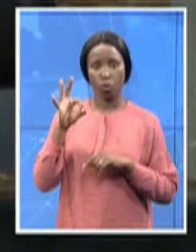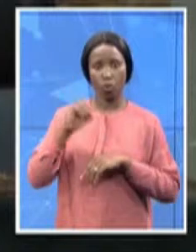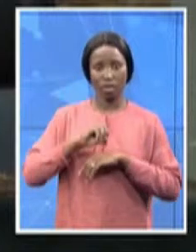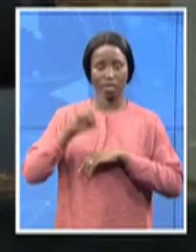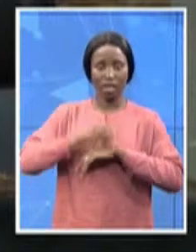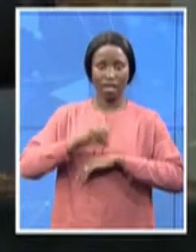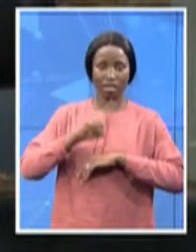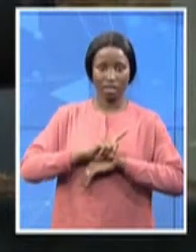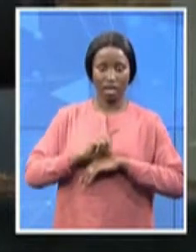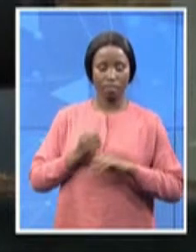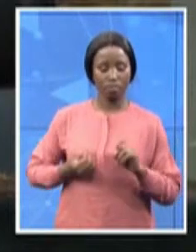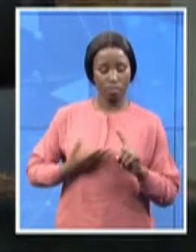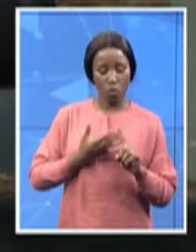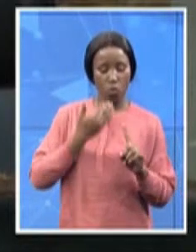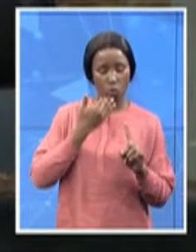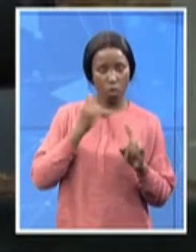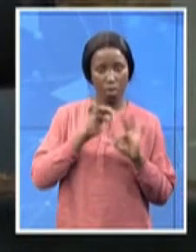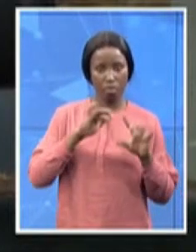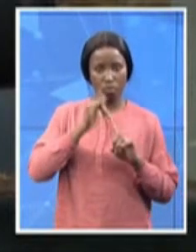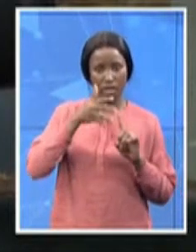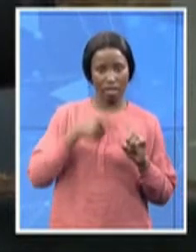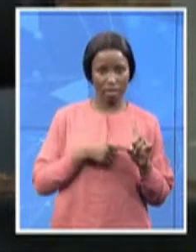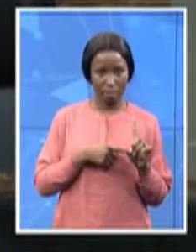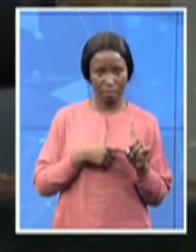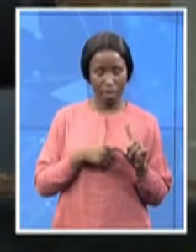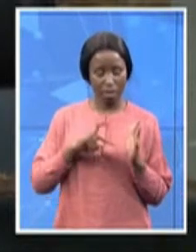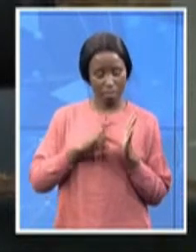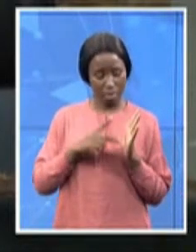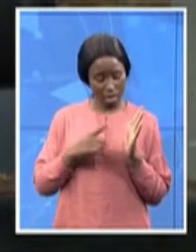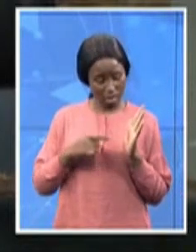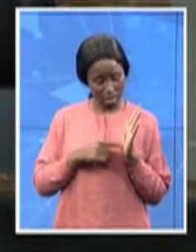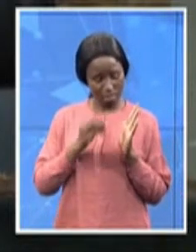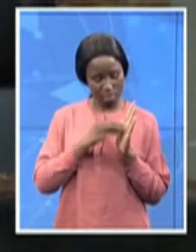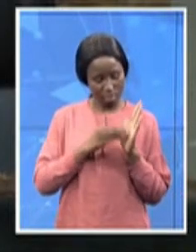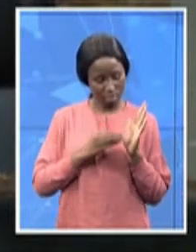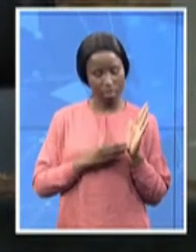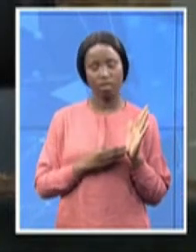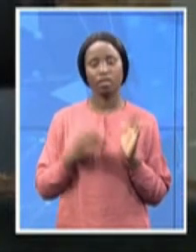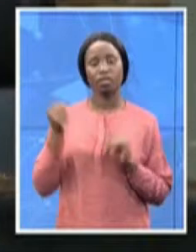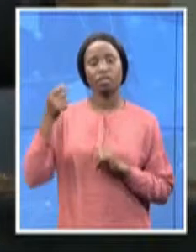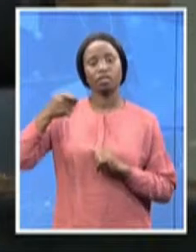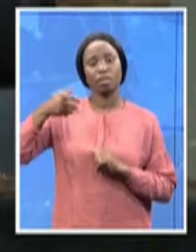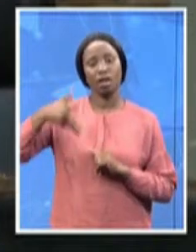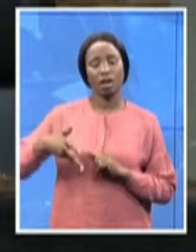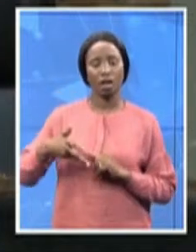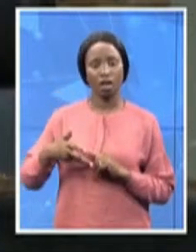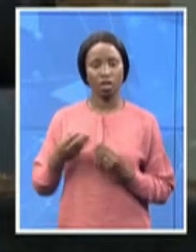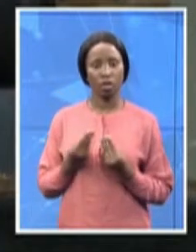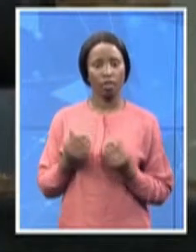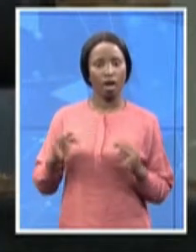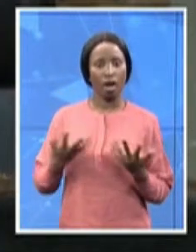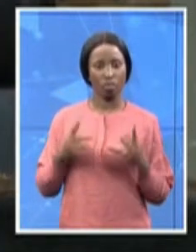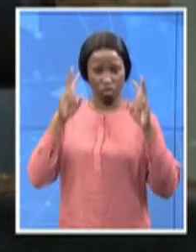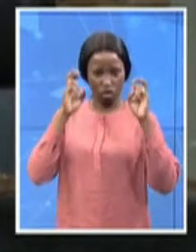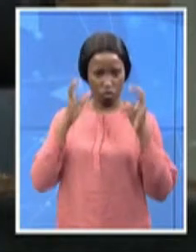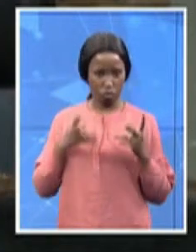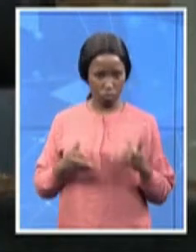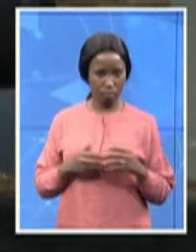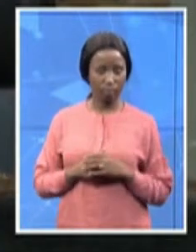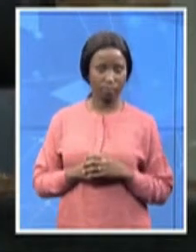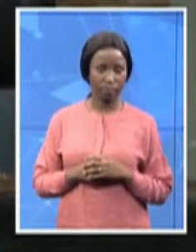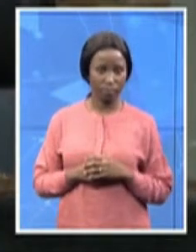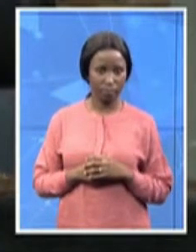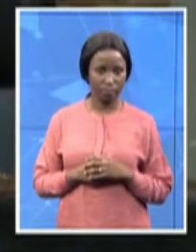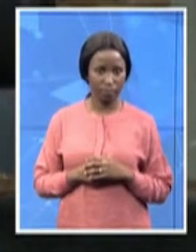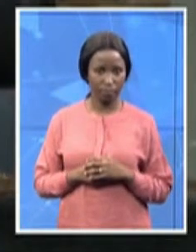show how the Speaker was going to implement the remedial action. The National Commissioner